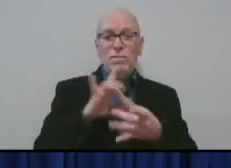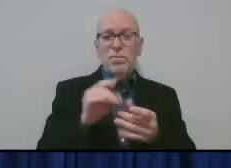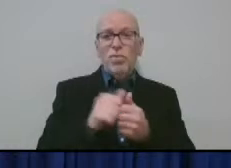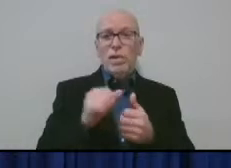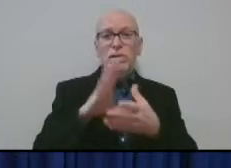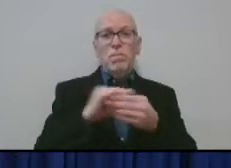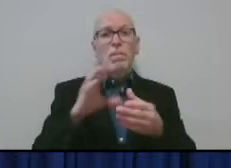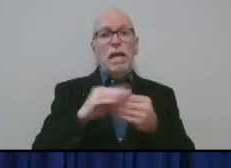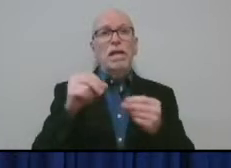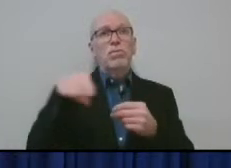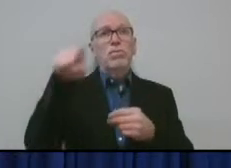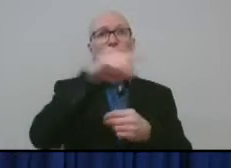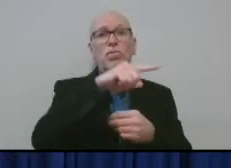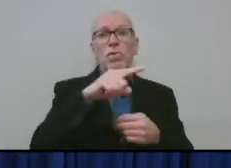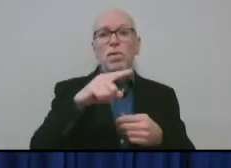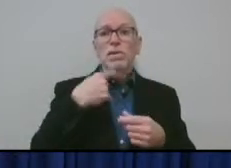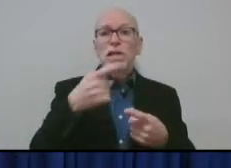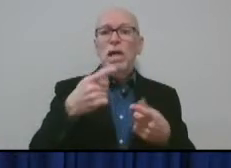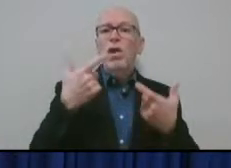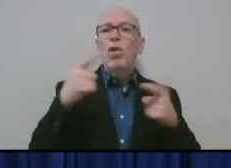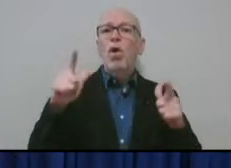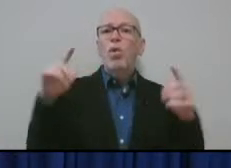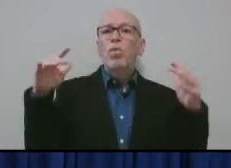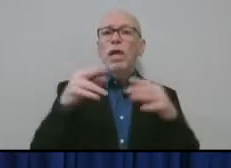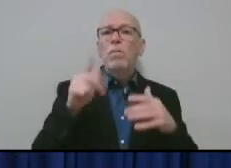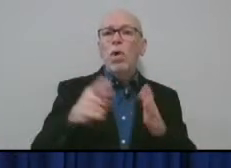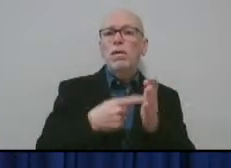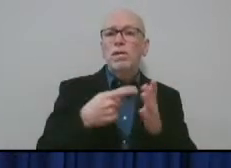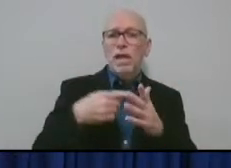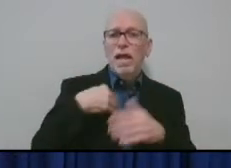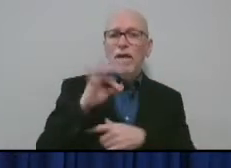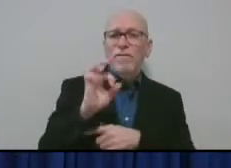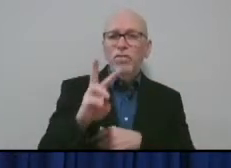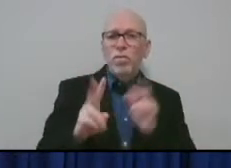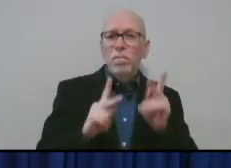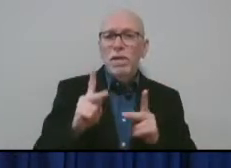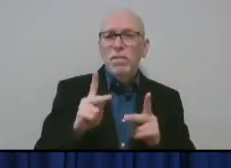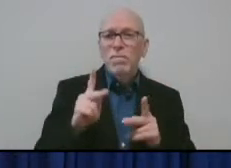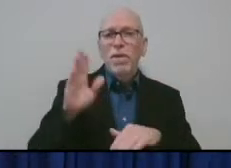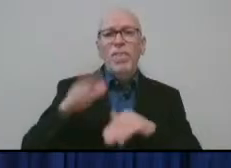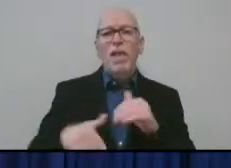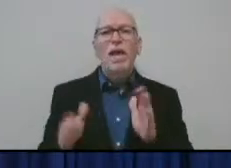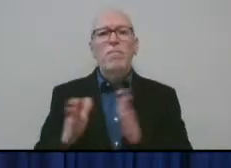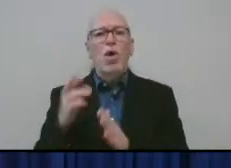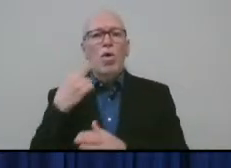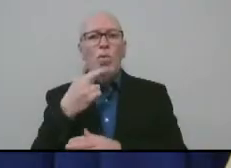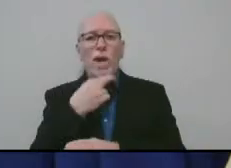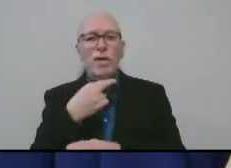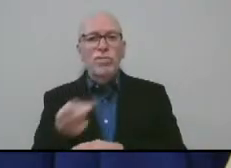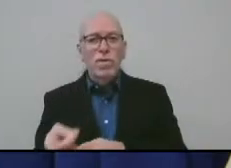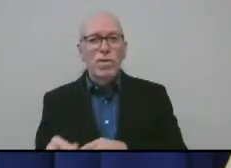that committee that suggested large reception halls sometimes had fewer people in them than smaller restaurants or bars?